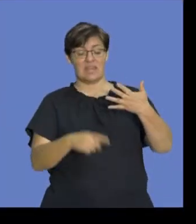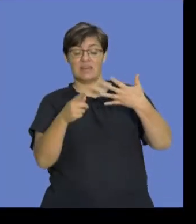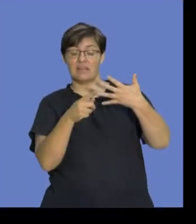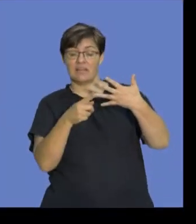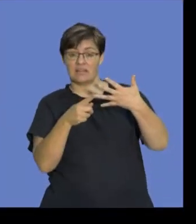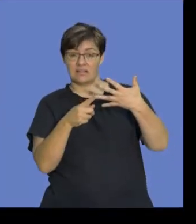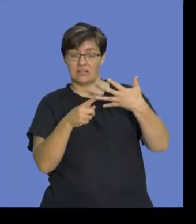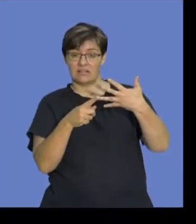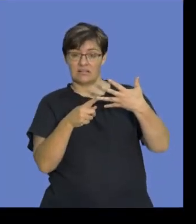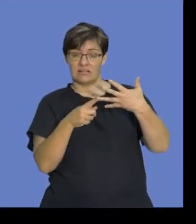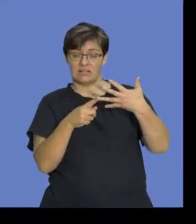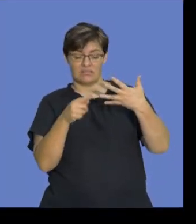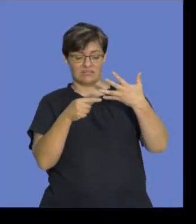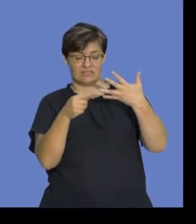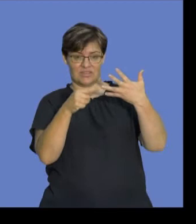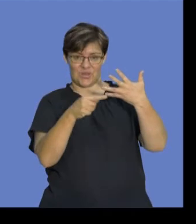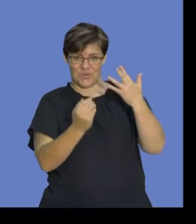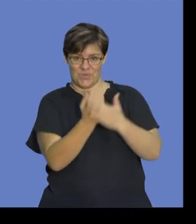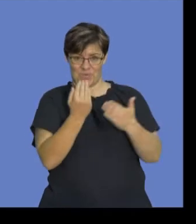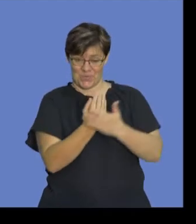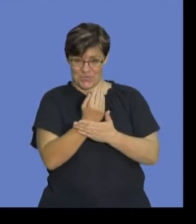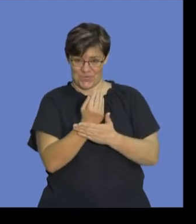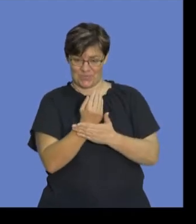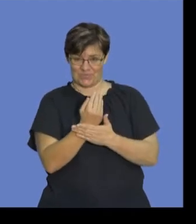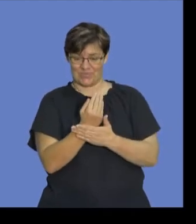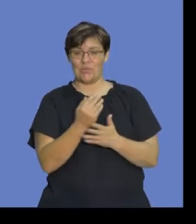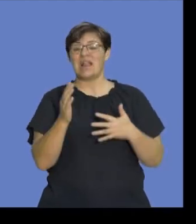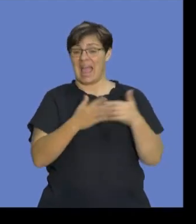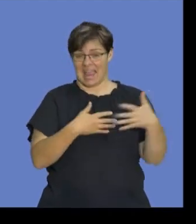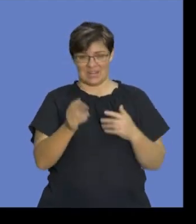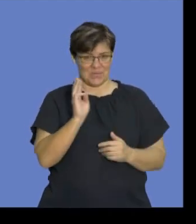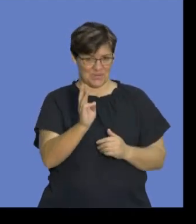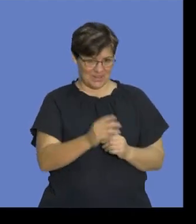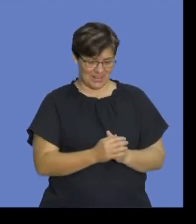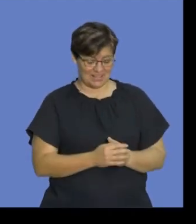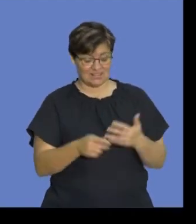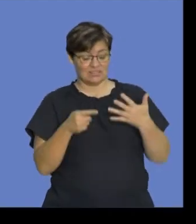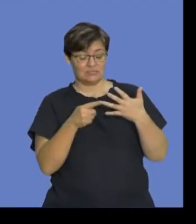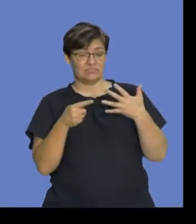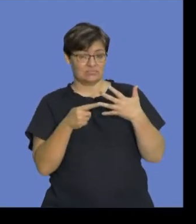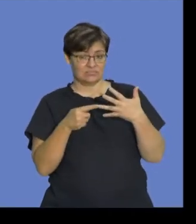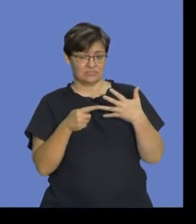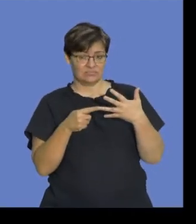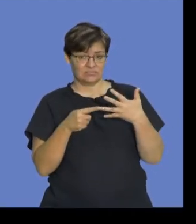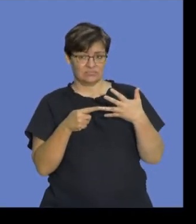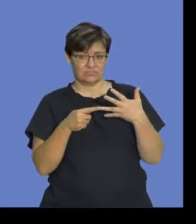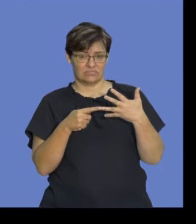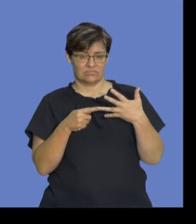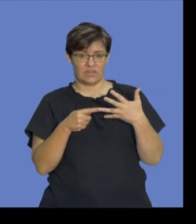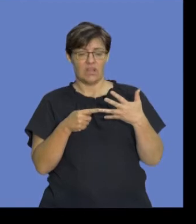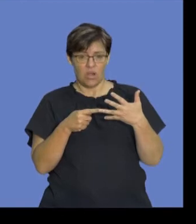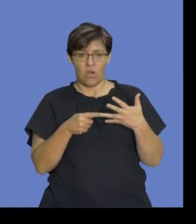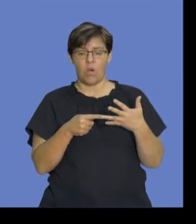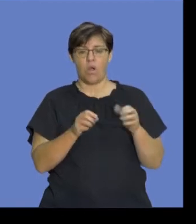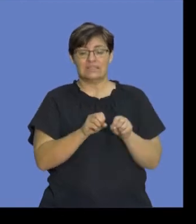cost accounts, which we will be dealing with as well, and that's your selling and distribution cost and